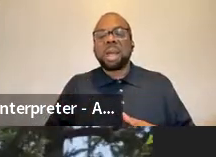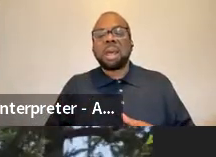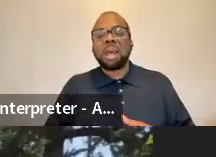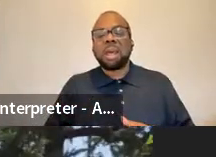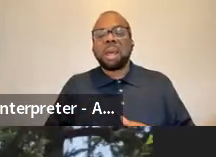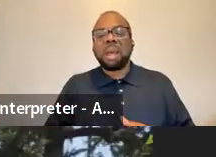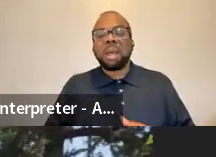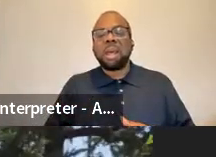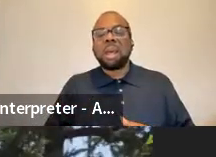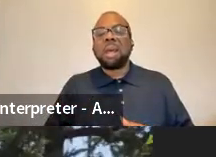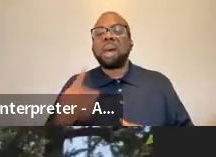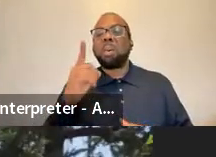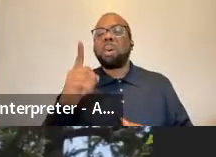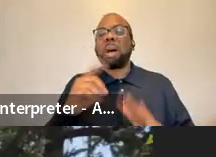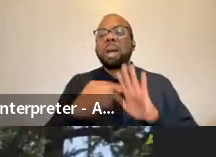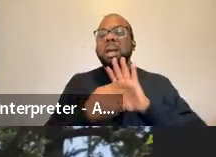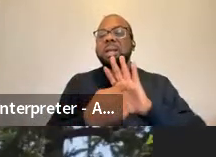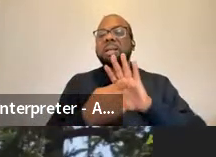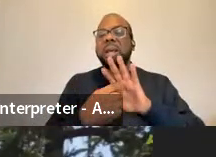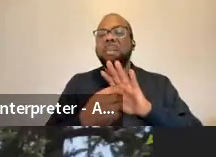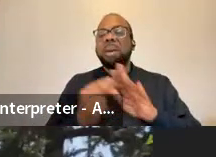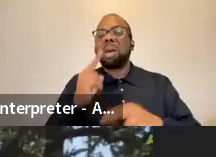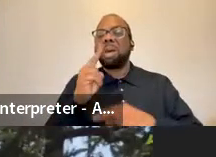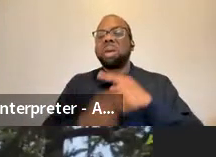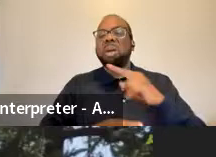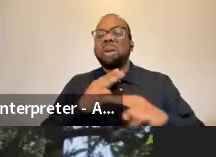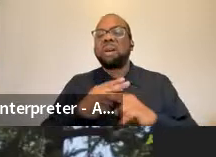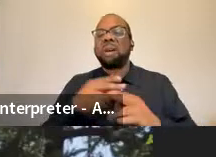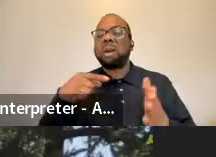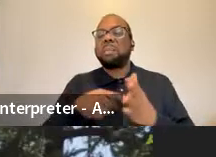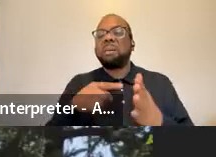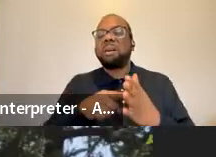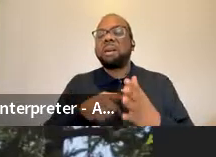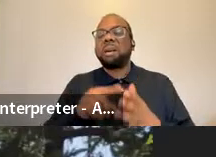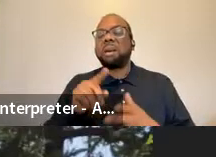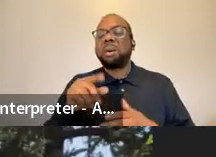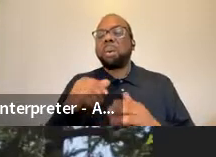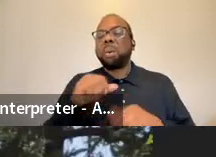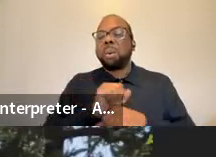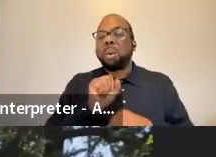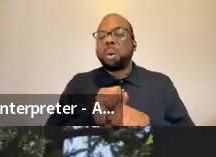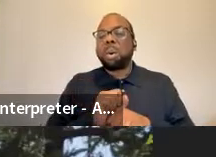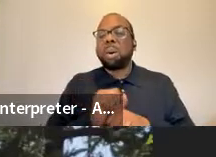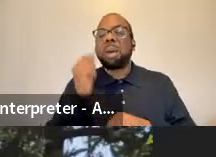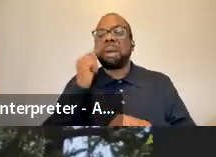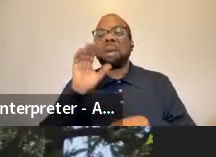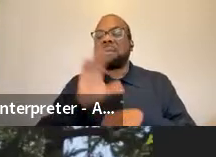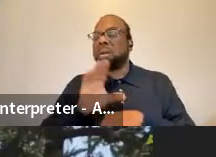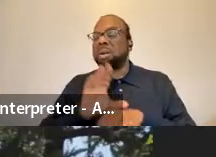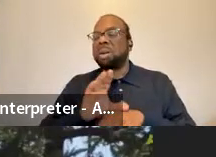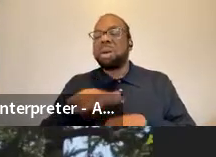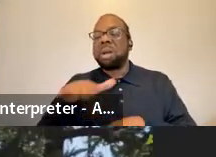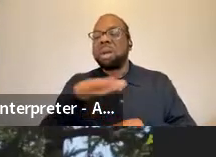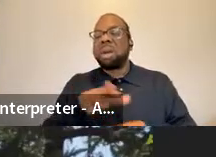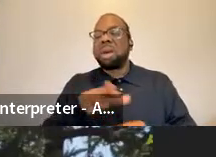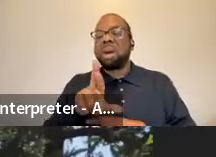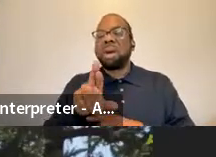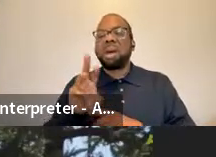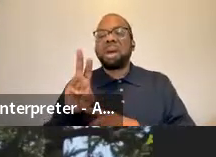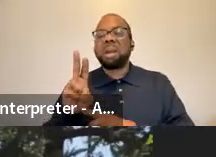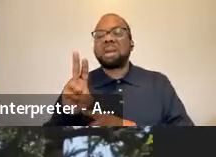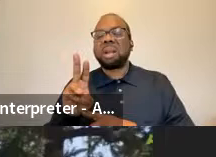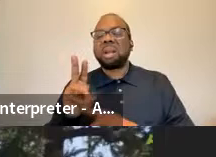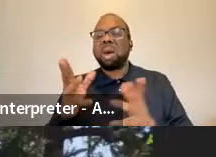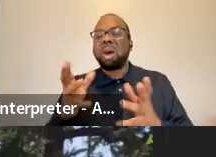Here is one example of how universal affordability preference works. If a church located in an R6 district wants to build